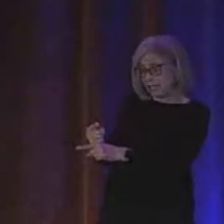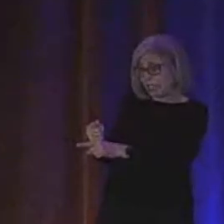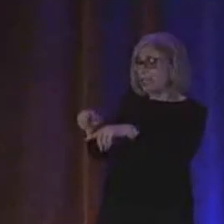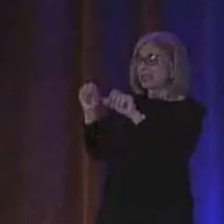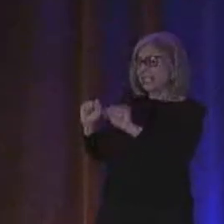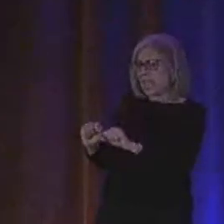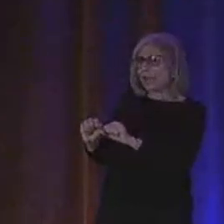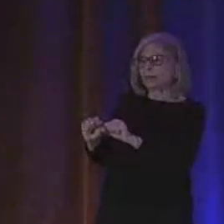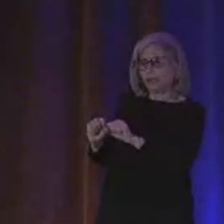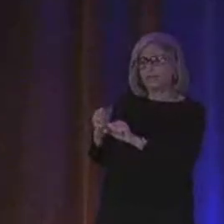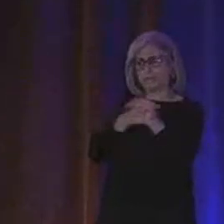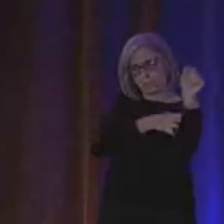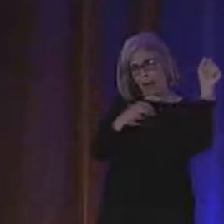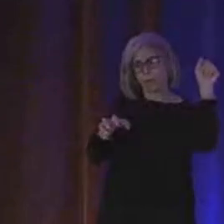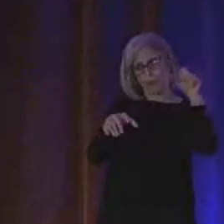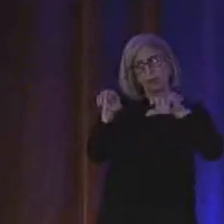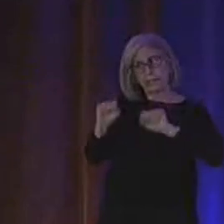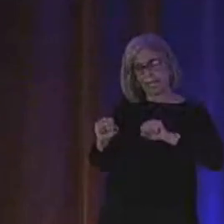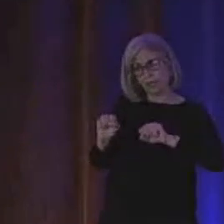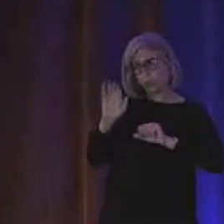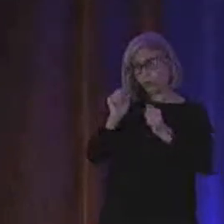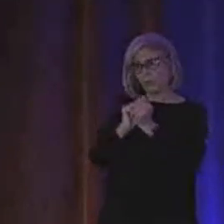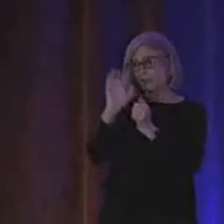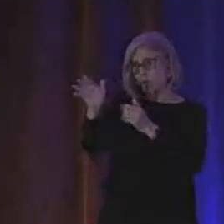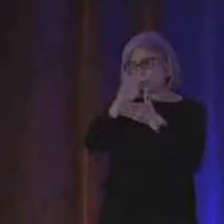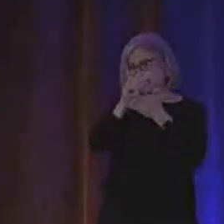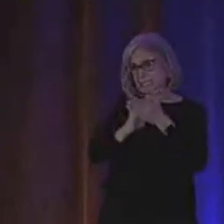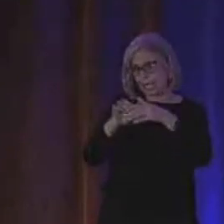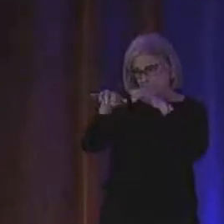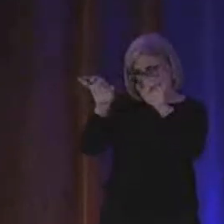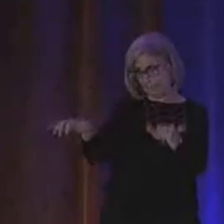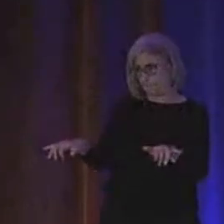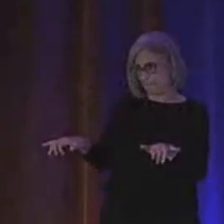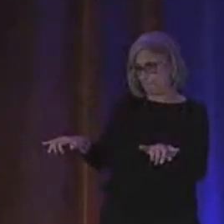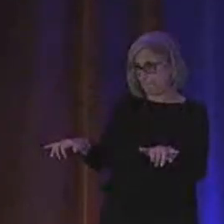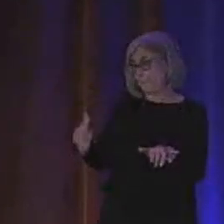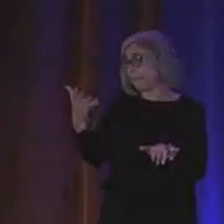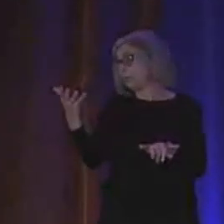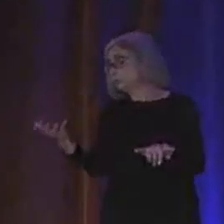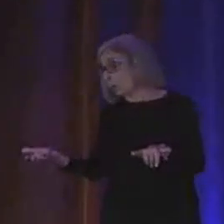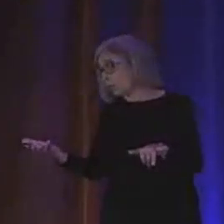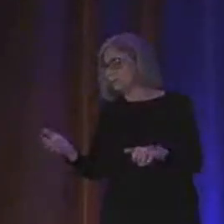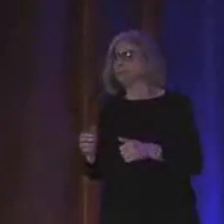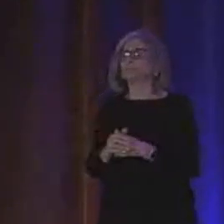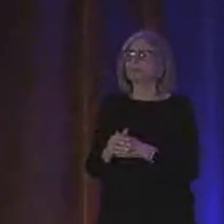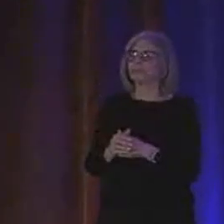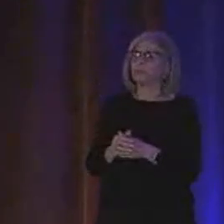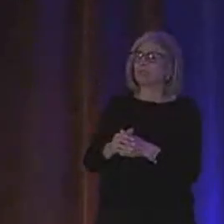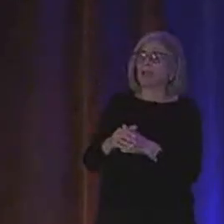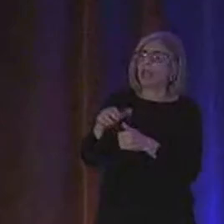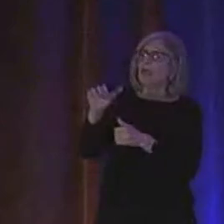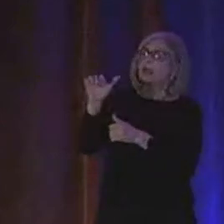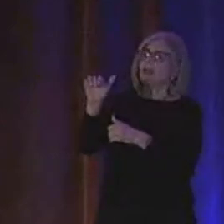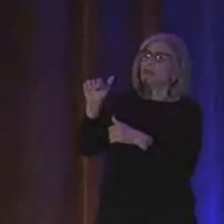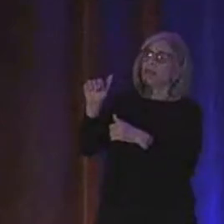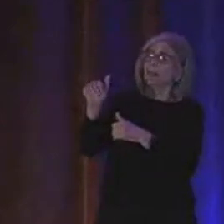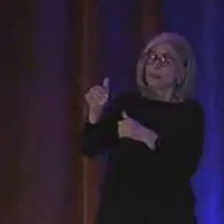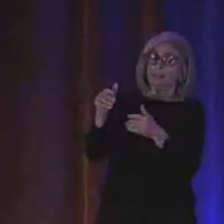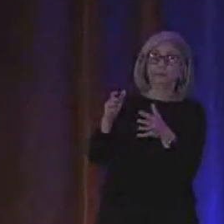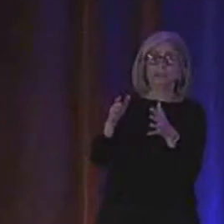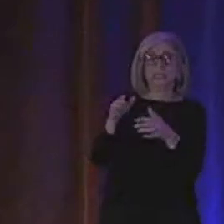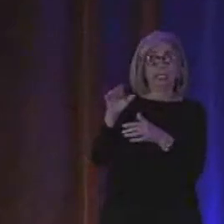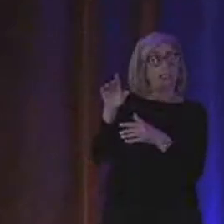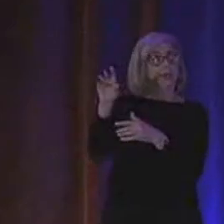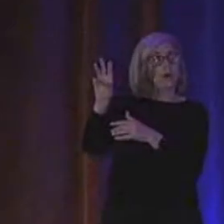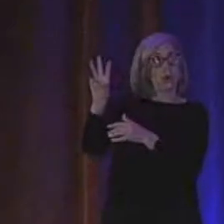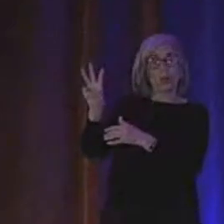be very powerful in your design system. So the anatomy of a disclosure widget